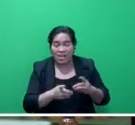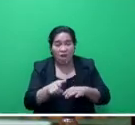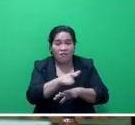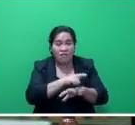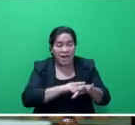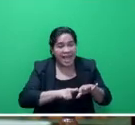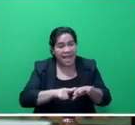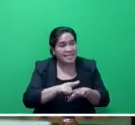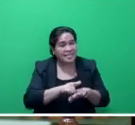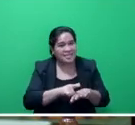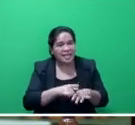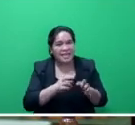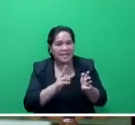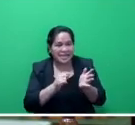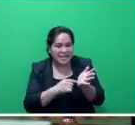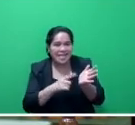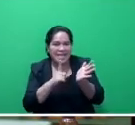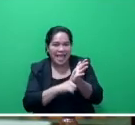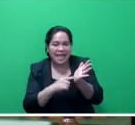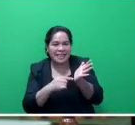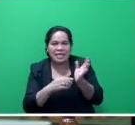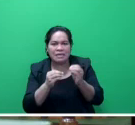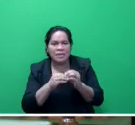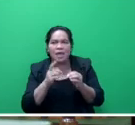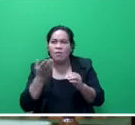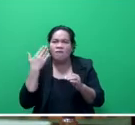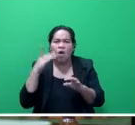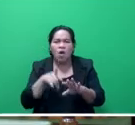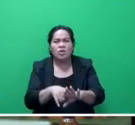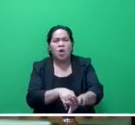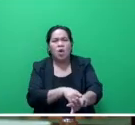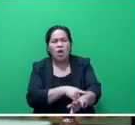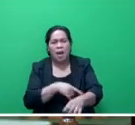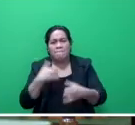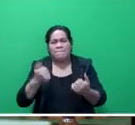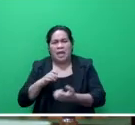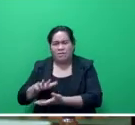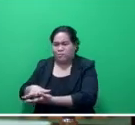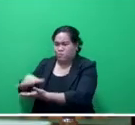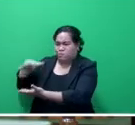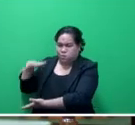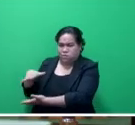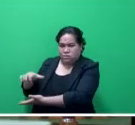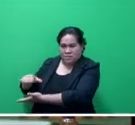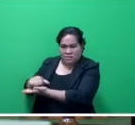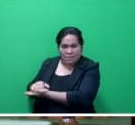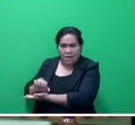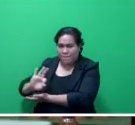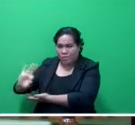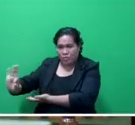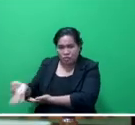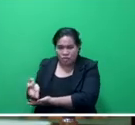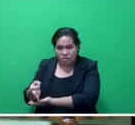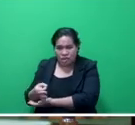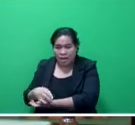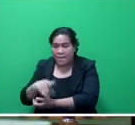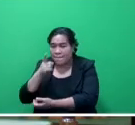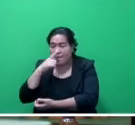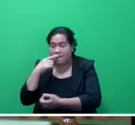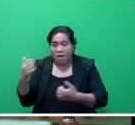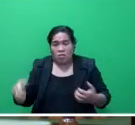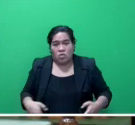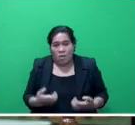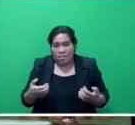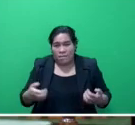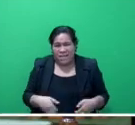any time between days to a few months. There is a huge backlog of applications which have not been dealt with to date, and we receive frequent complaints from members of the